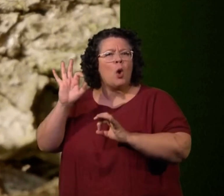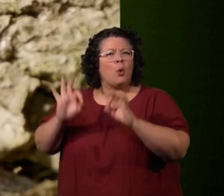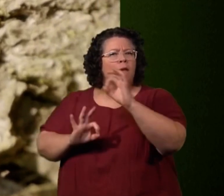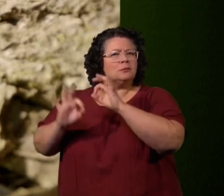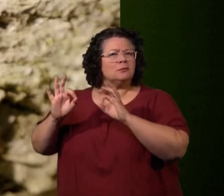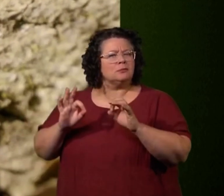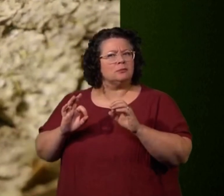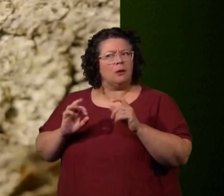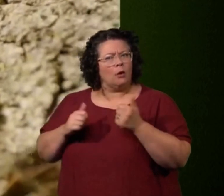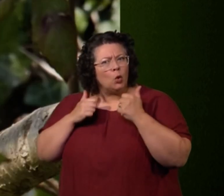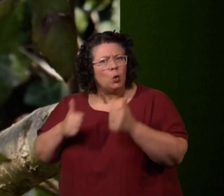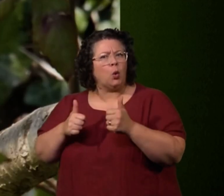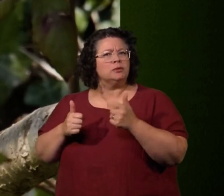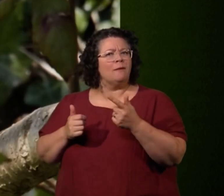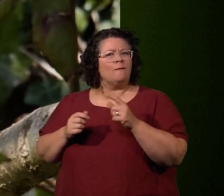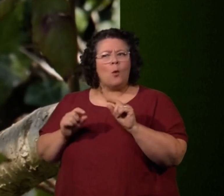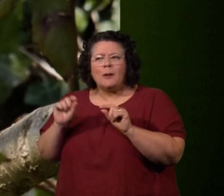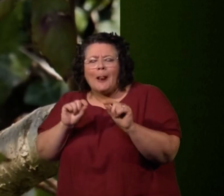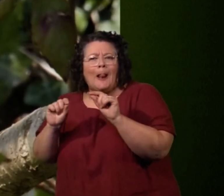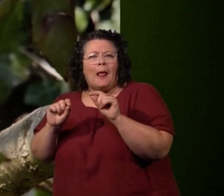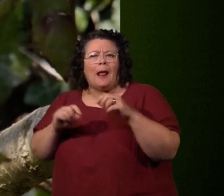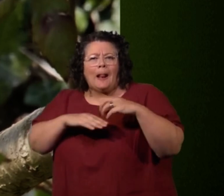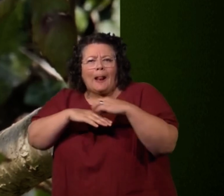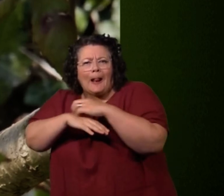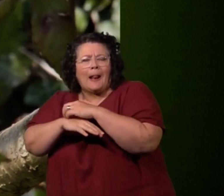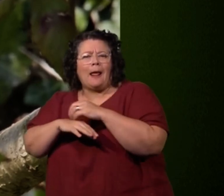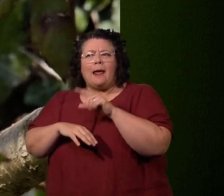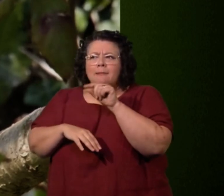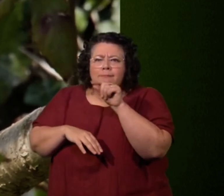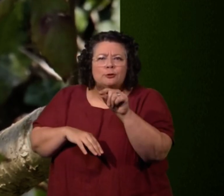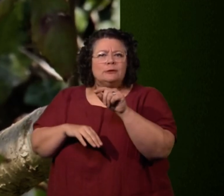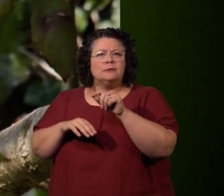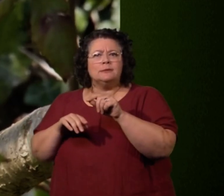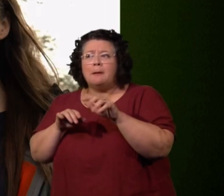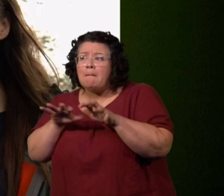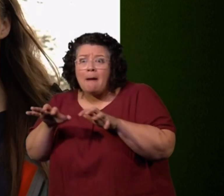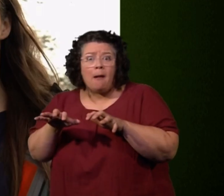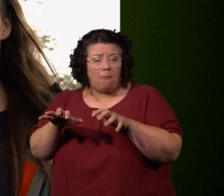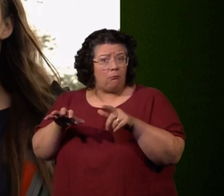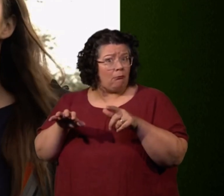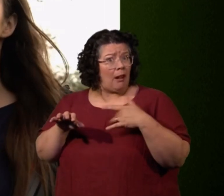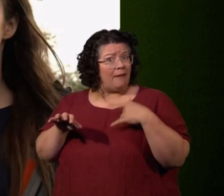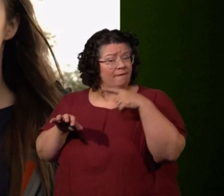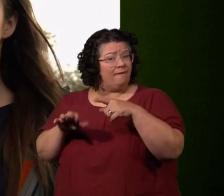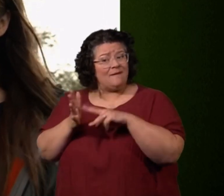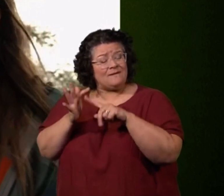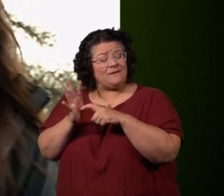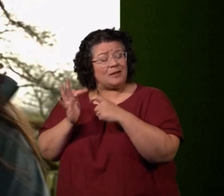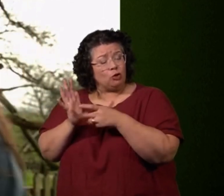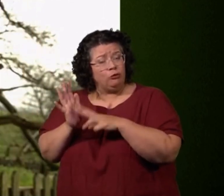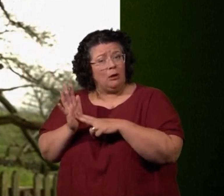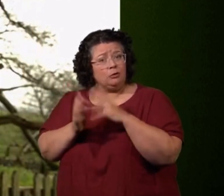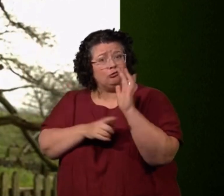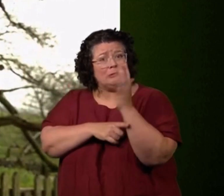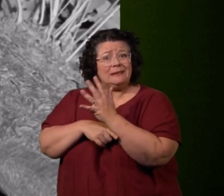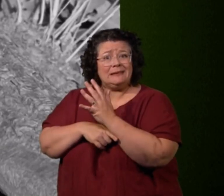our invertebrate species to our birds, and even some of our rarest mammals, like the bats.